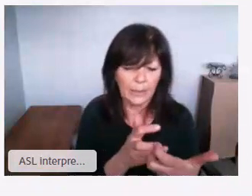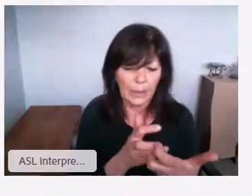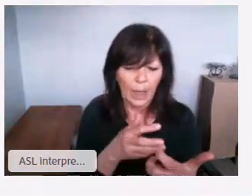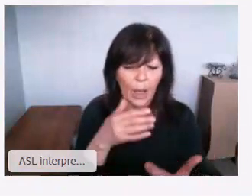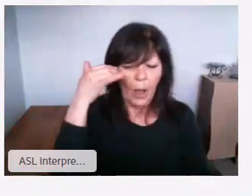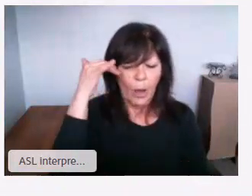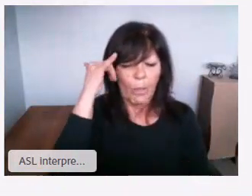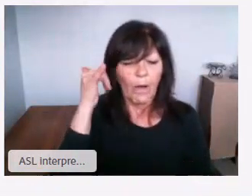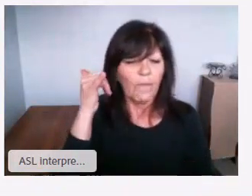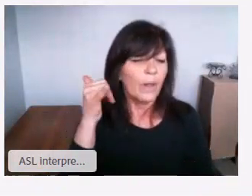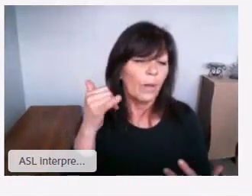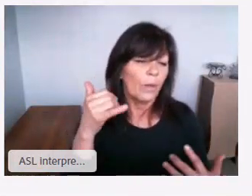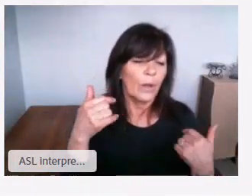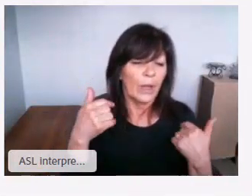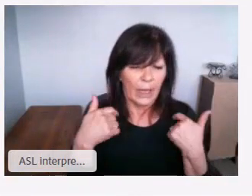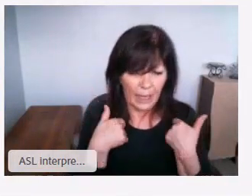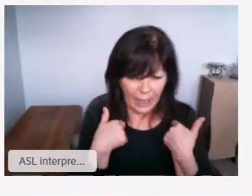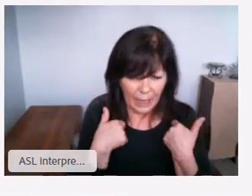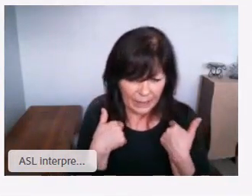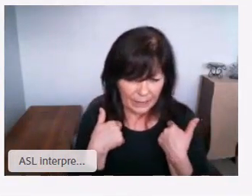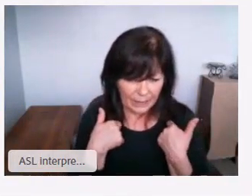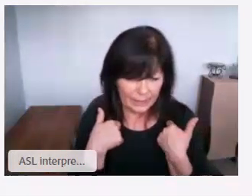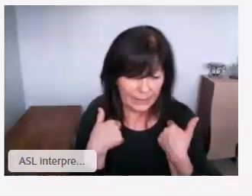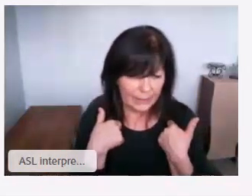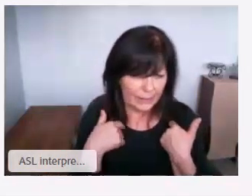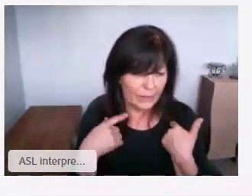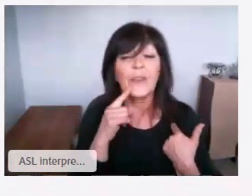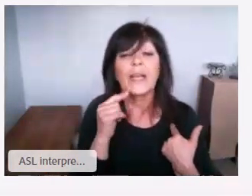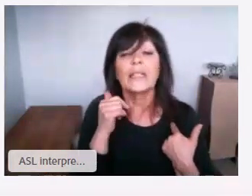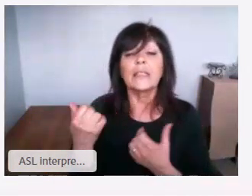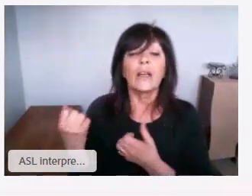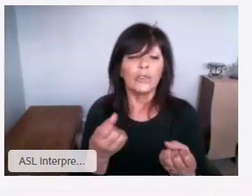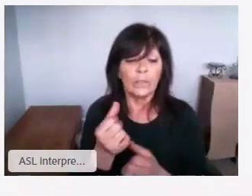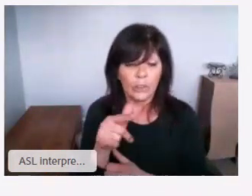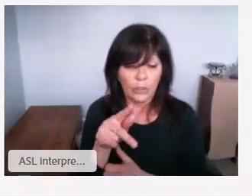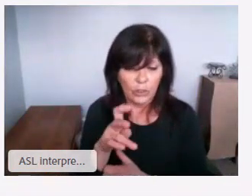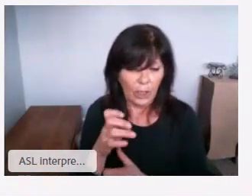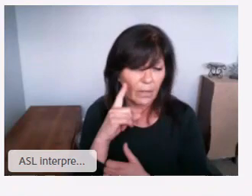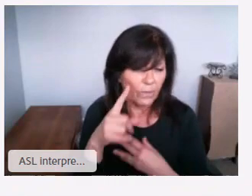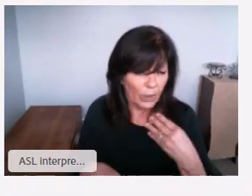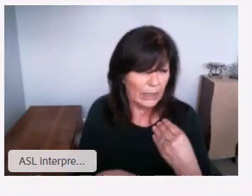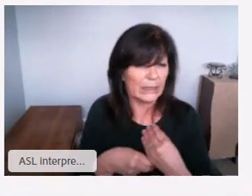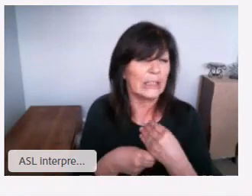accessible and have safety stewards on the self-driven shuttle for additional assistance for passengers as well.